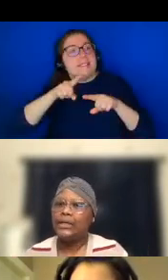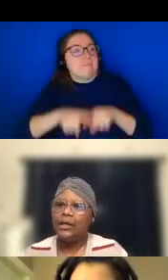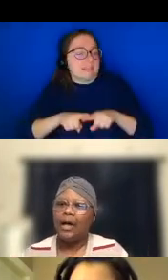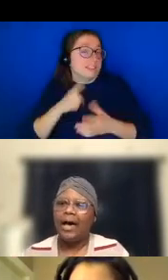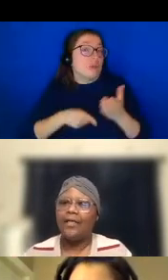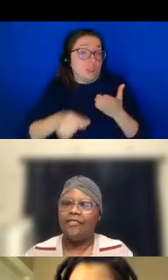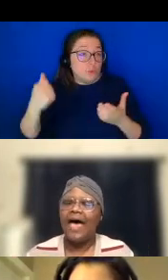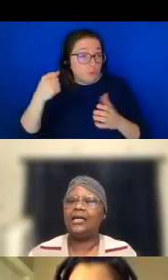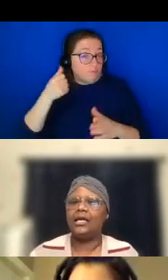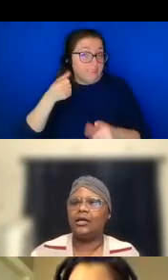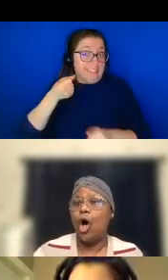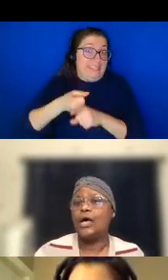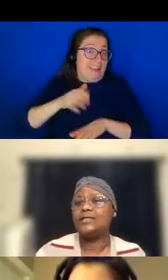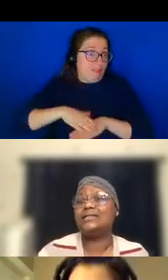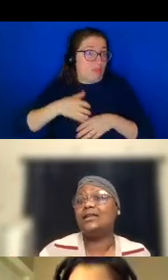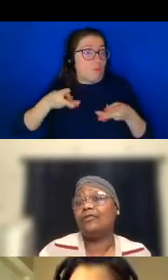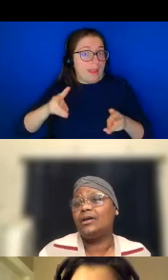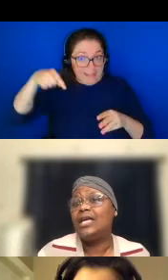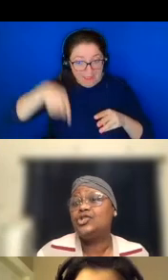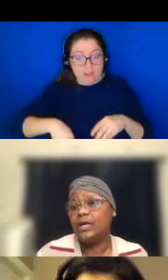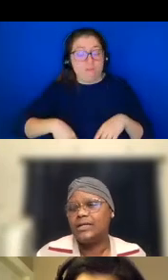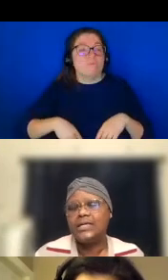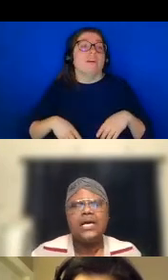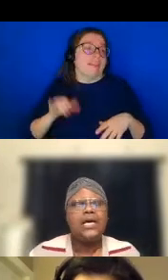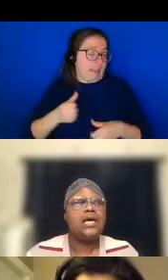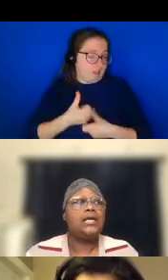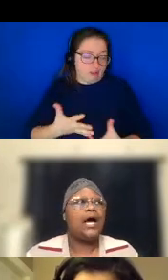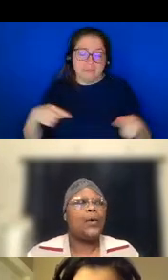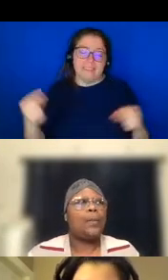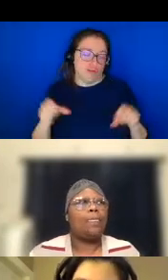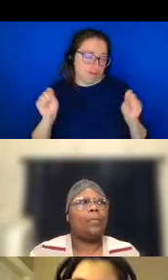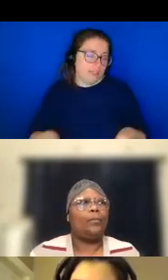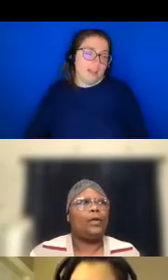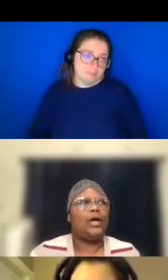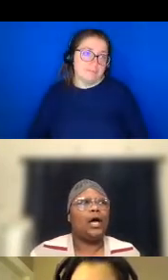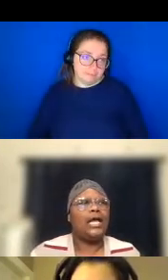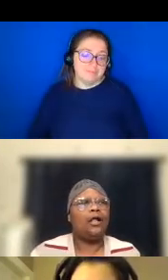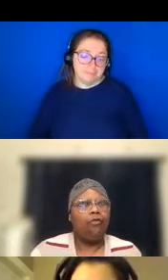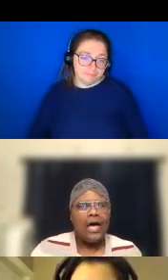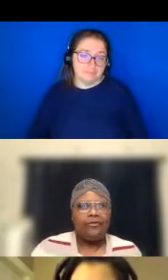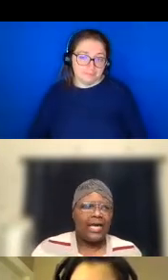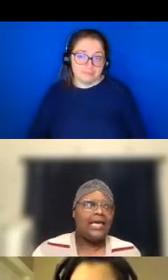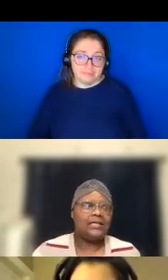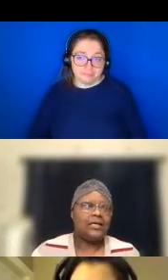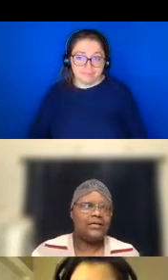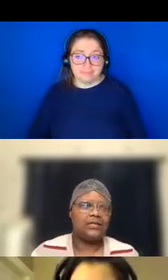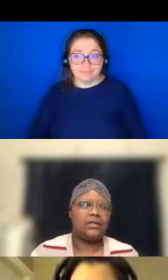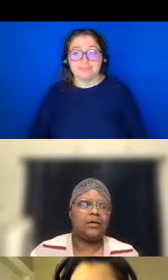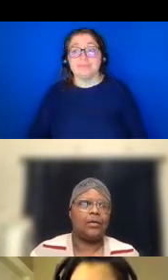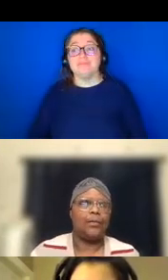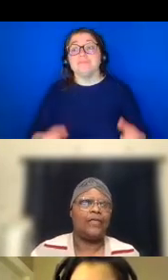down, that can cause significant injuries. Now, in a lot of